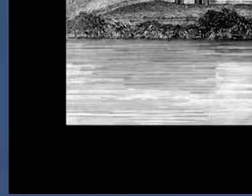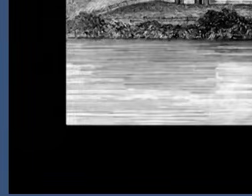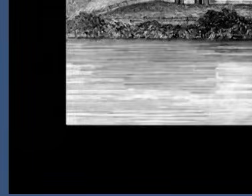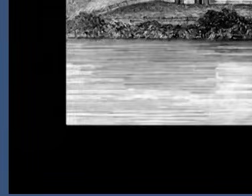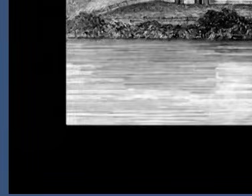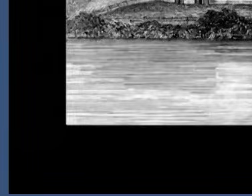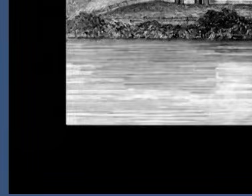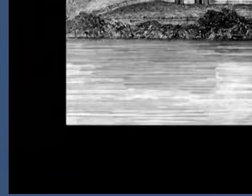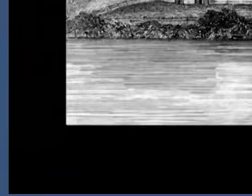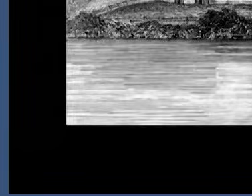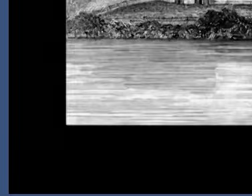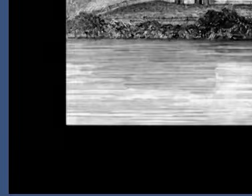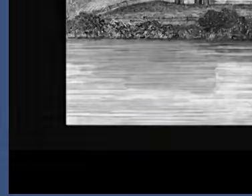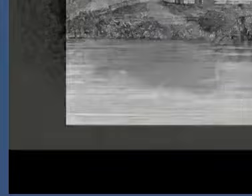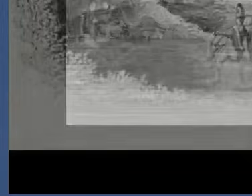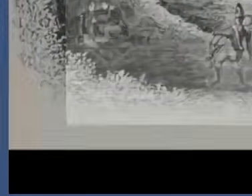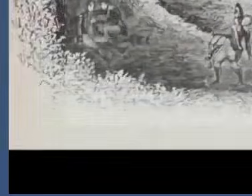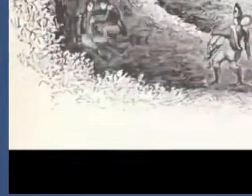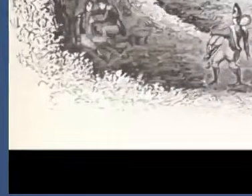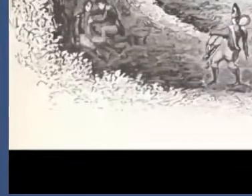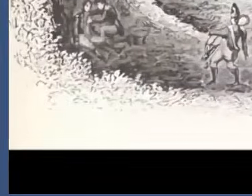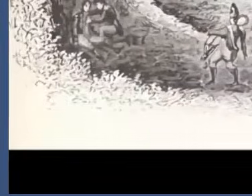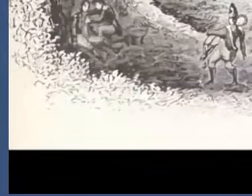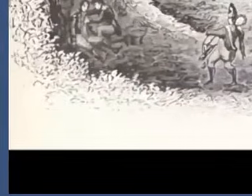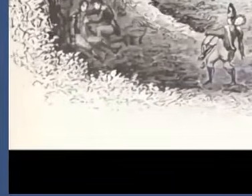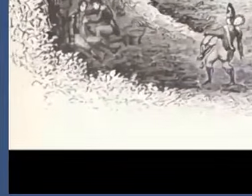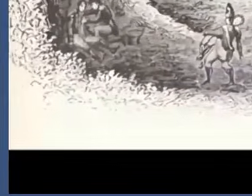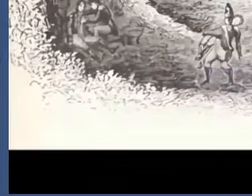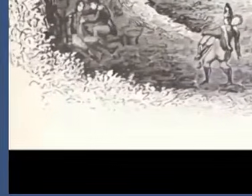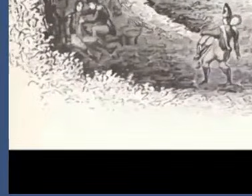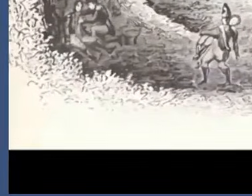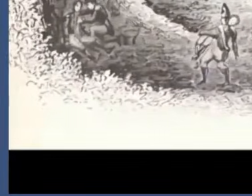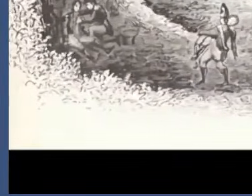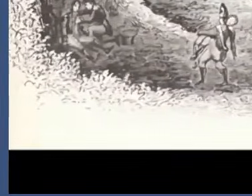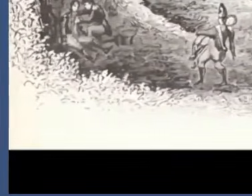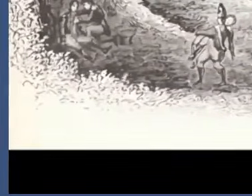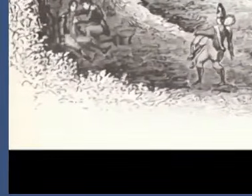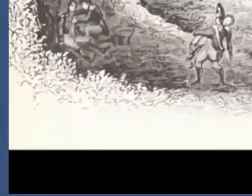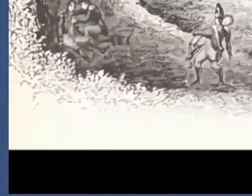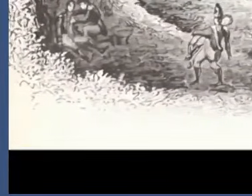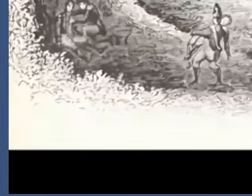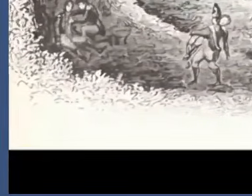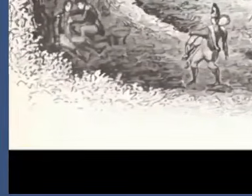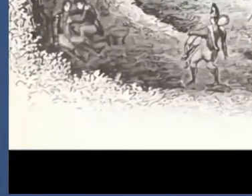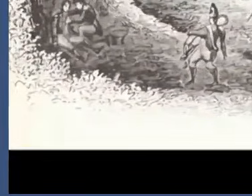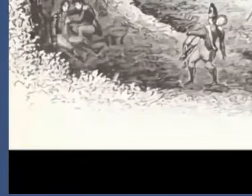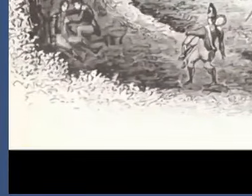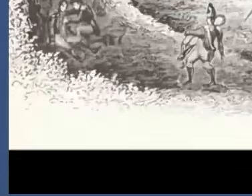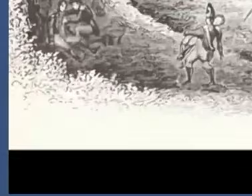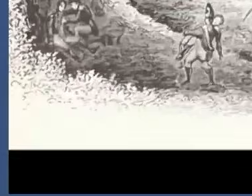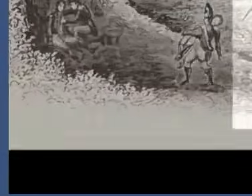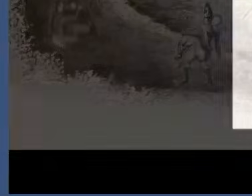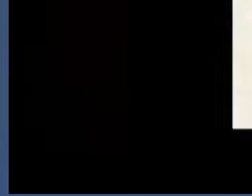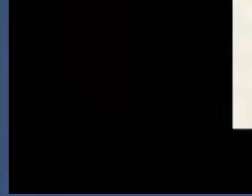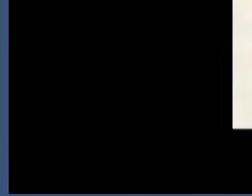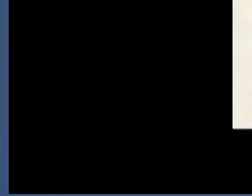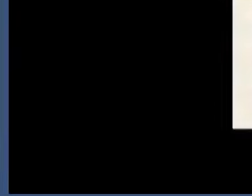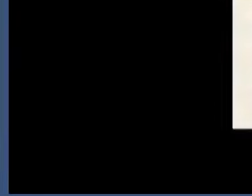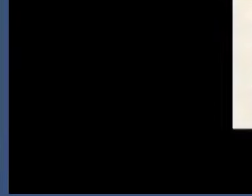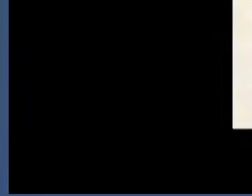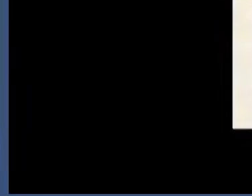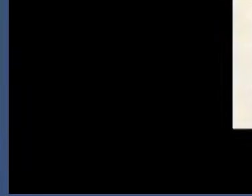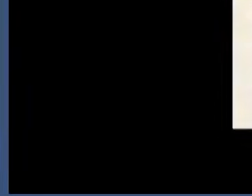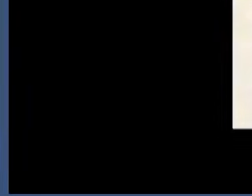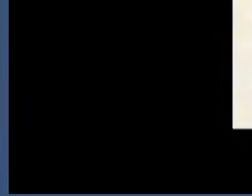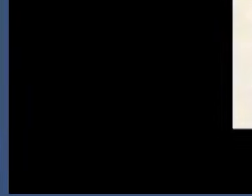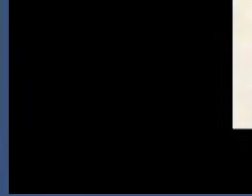John Jacob Astor. But the whole operation really fell apart. The War of 1812 took place. The Northwest Company, a